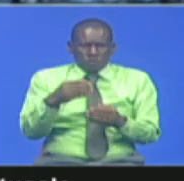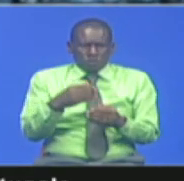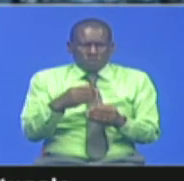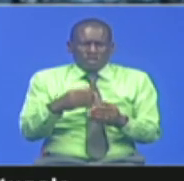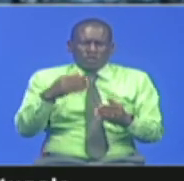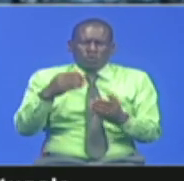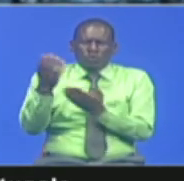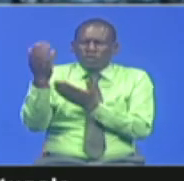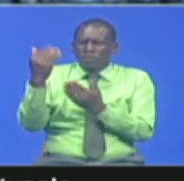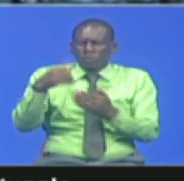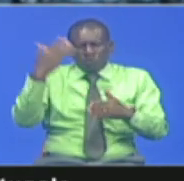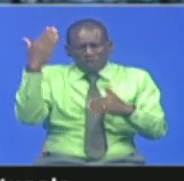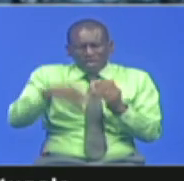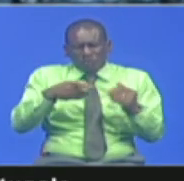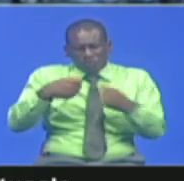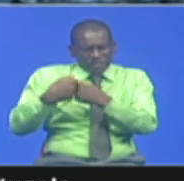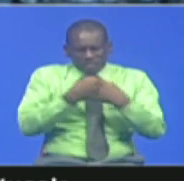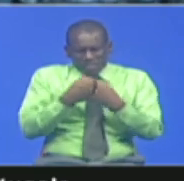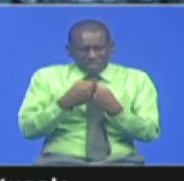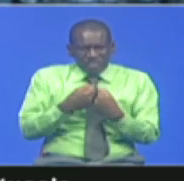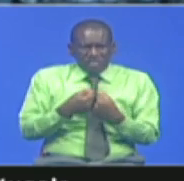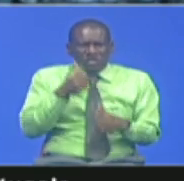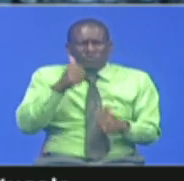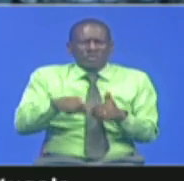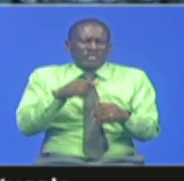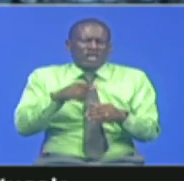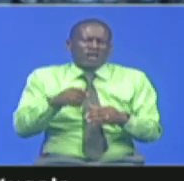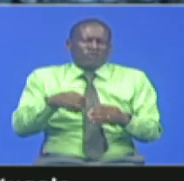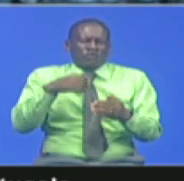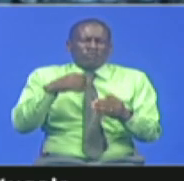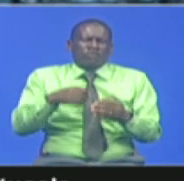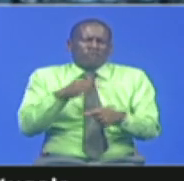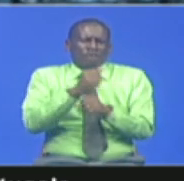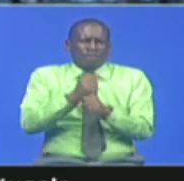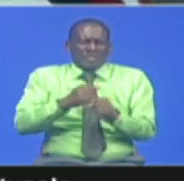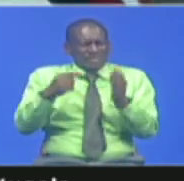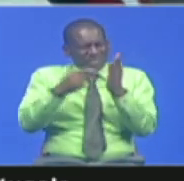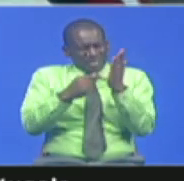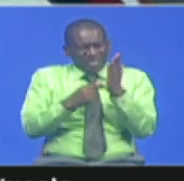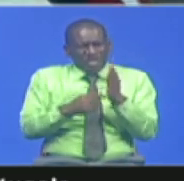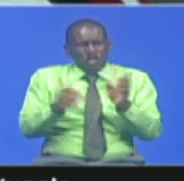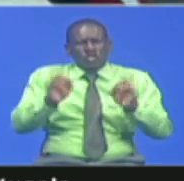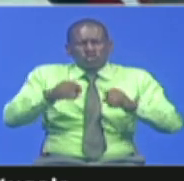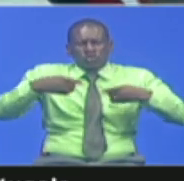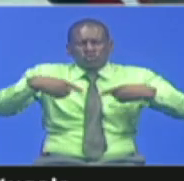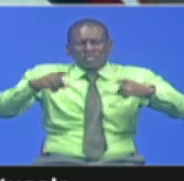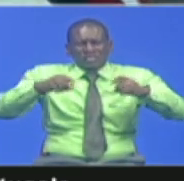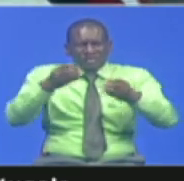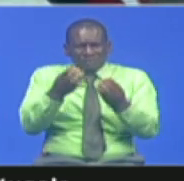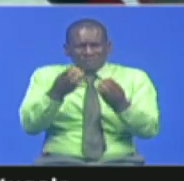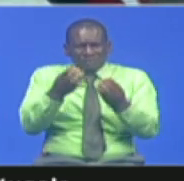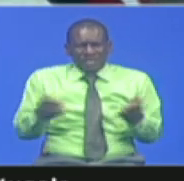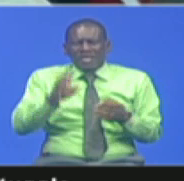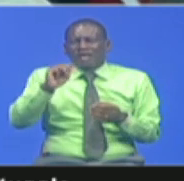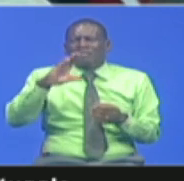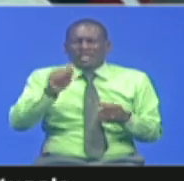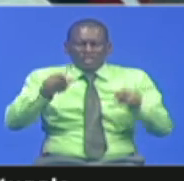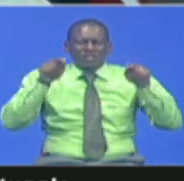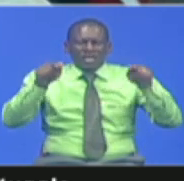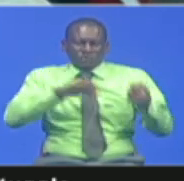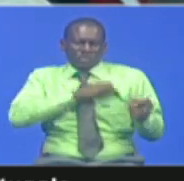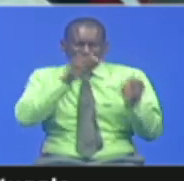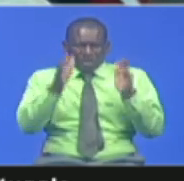this stalemate, which of course imekost Taita Taveta mambo mengi. The MCAs accused the